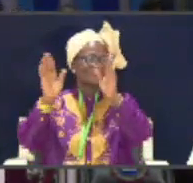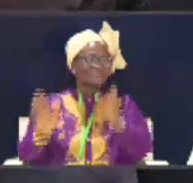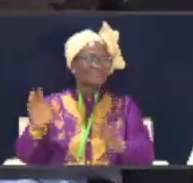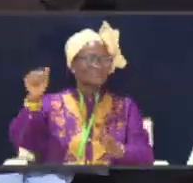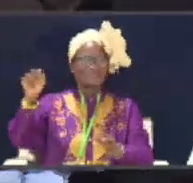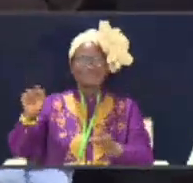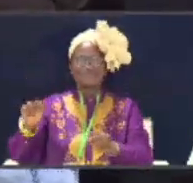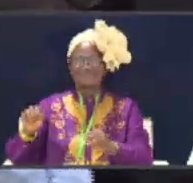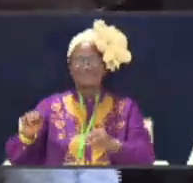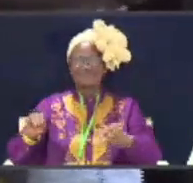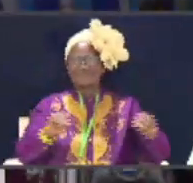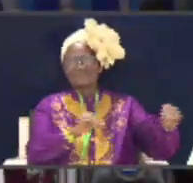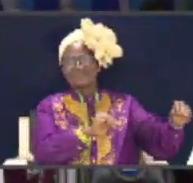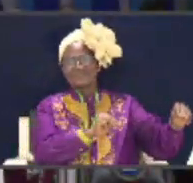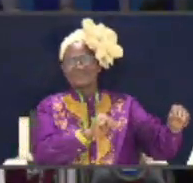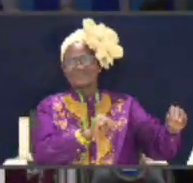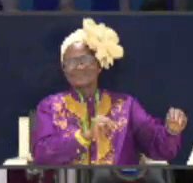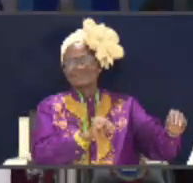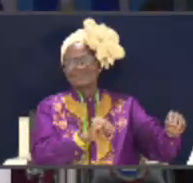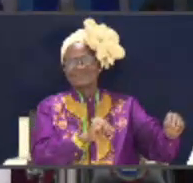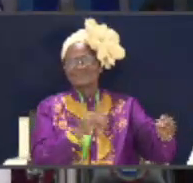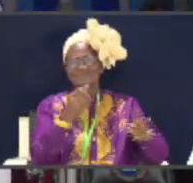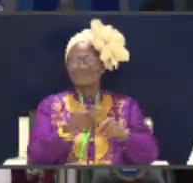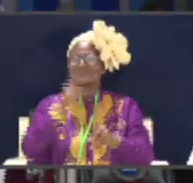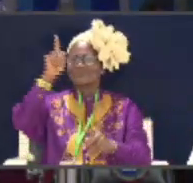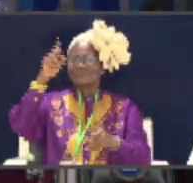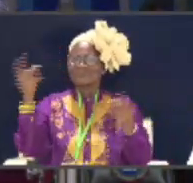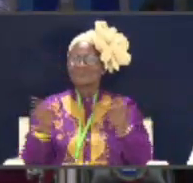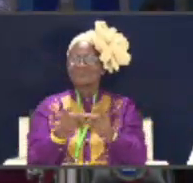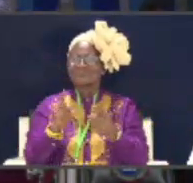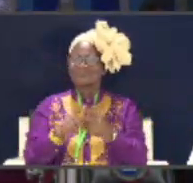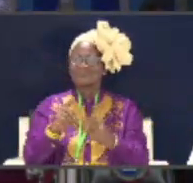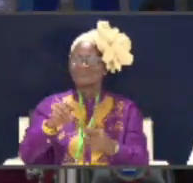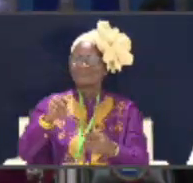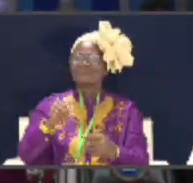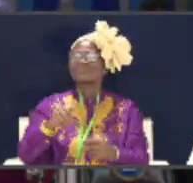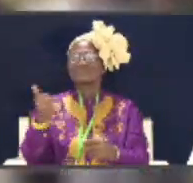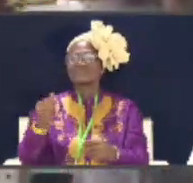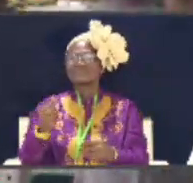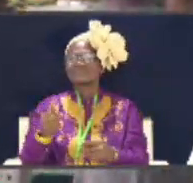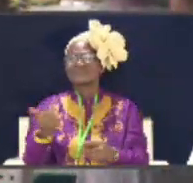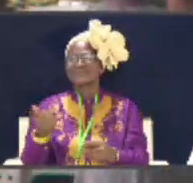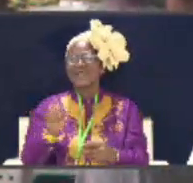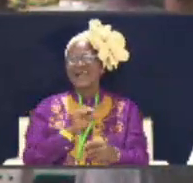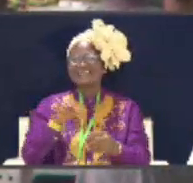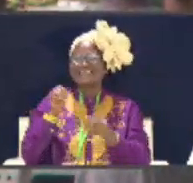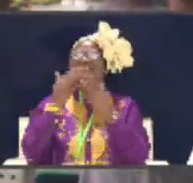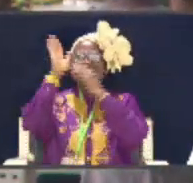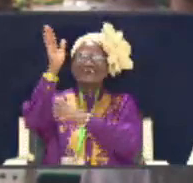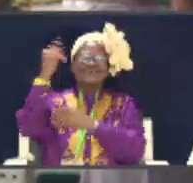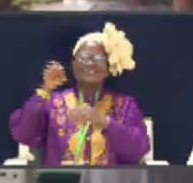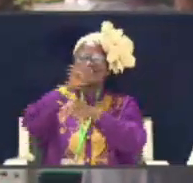moving us from one place to the other. I thank God for the counselors.